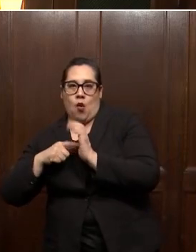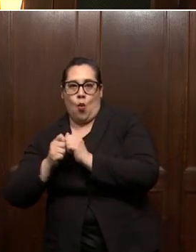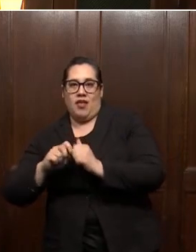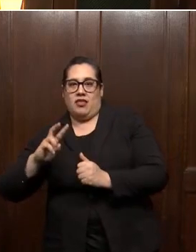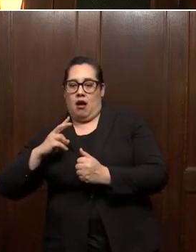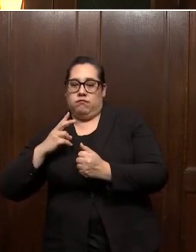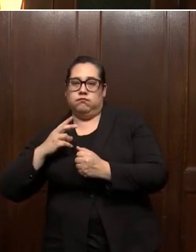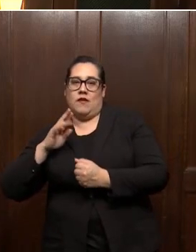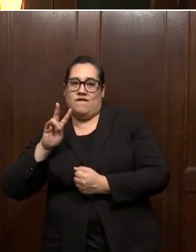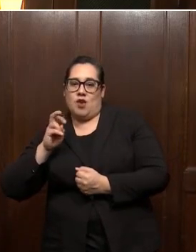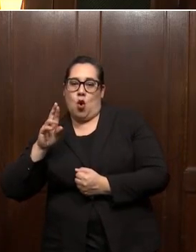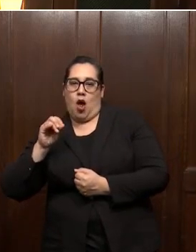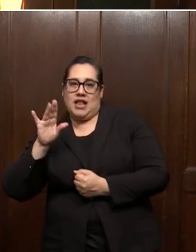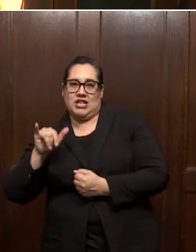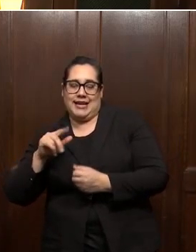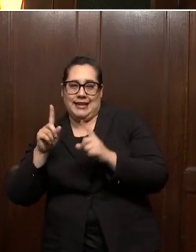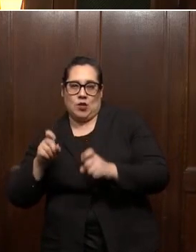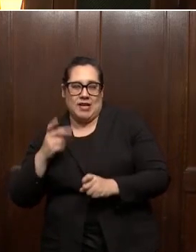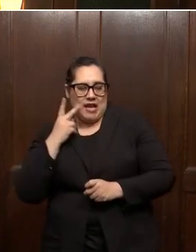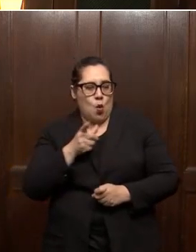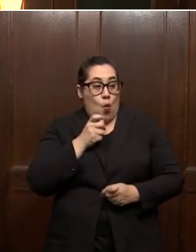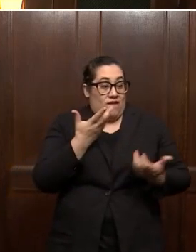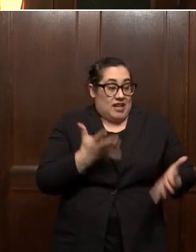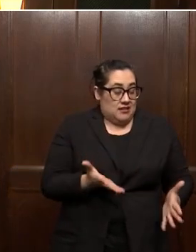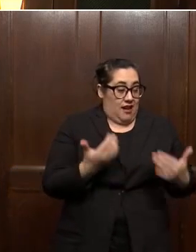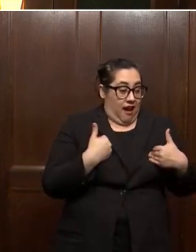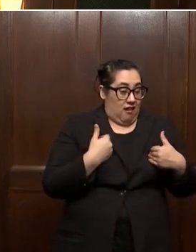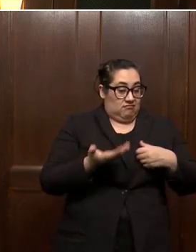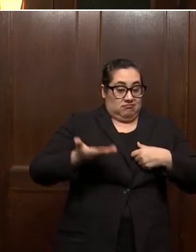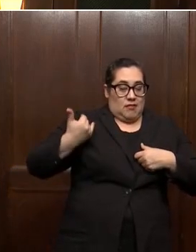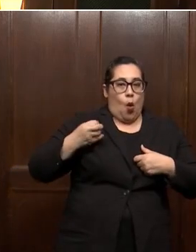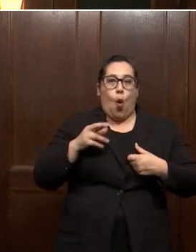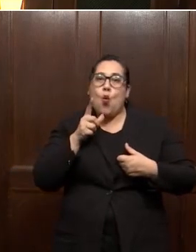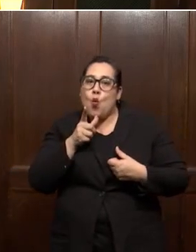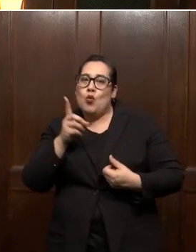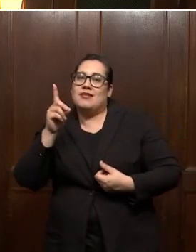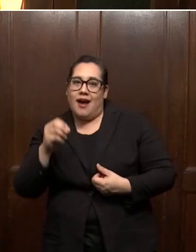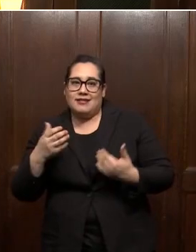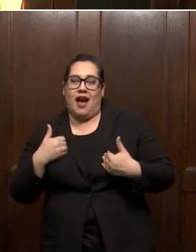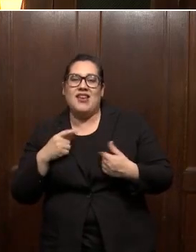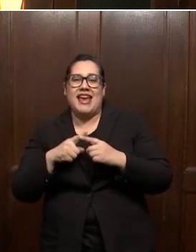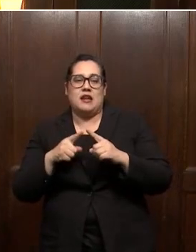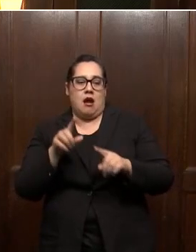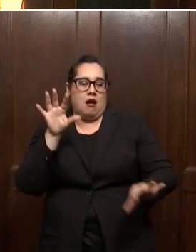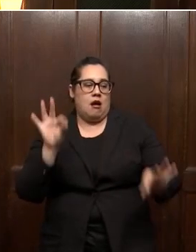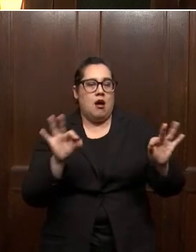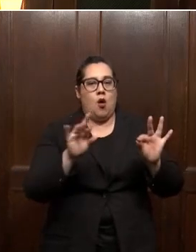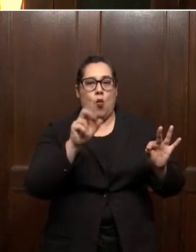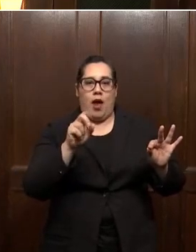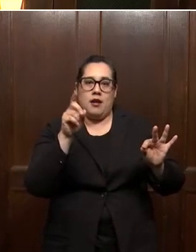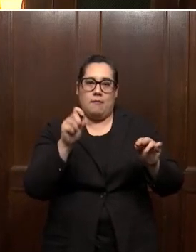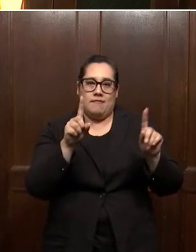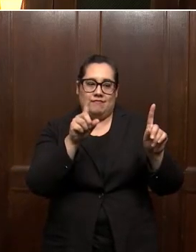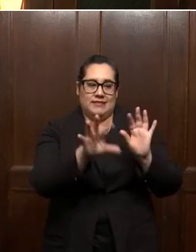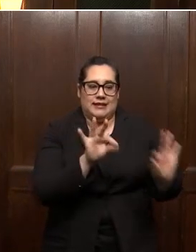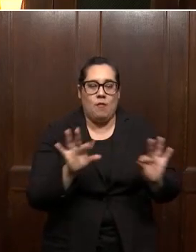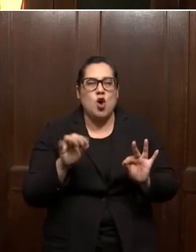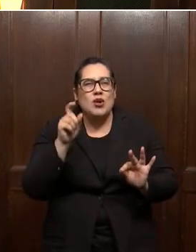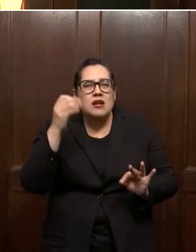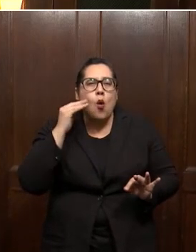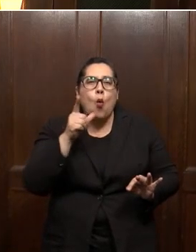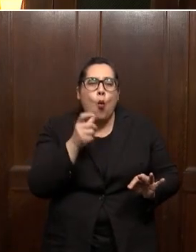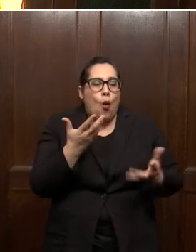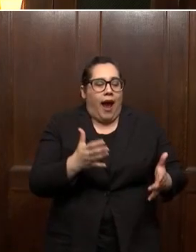virology test, so we can see not only who has had it, but who does have it in a random sampling. Because you need to know not just who has had it and maybe is no